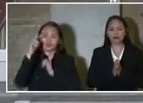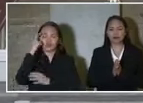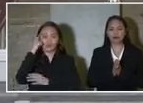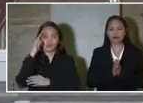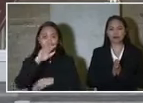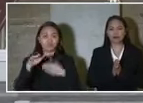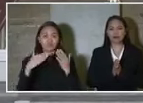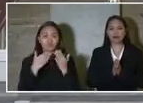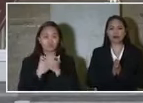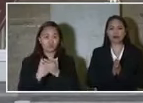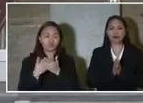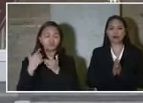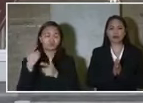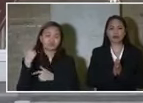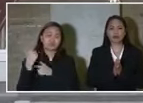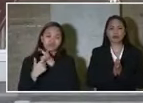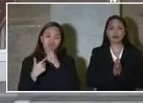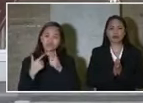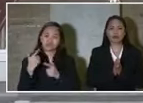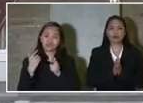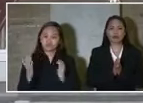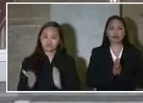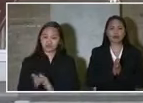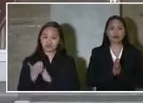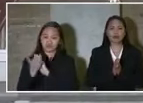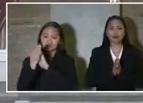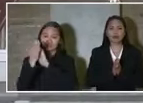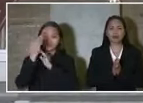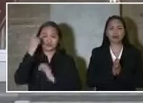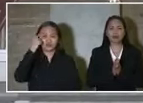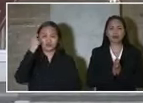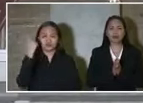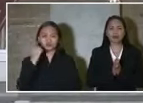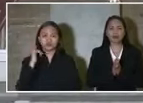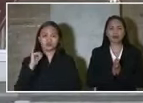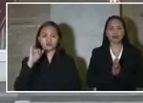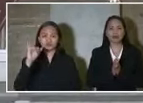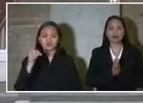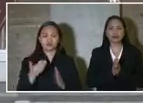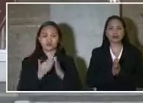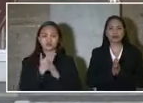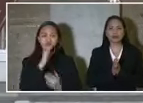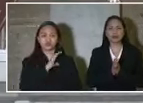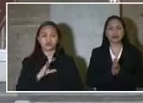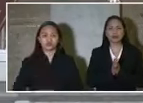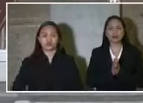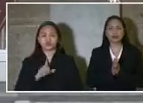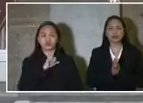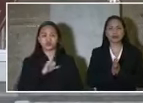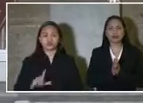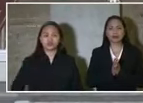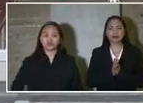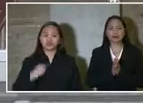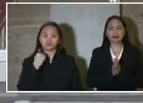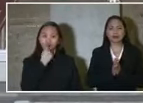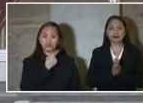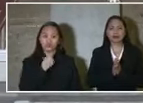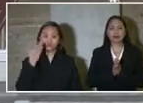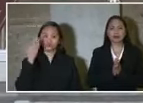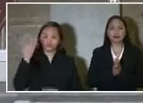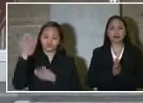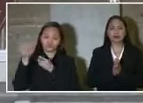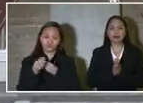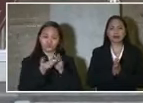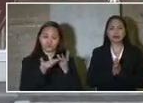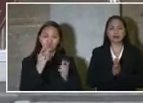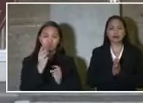the ages and praise you without end, through Christ our Lord, through whom you bestow on